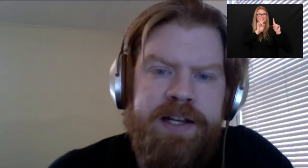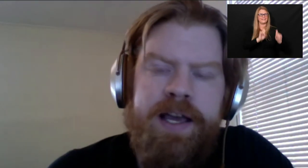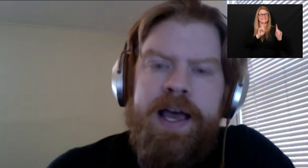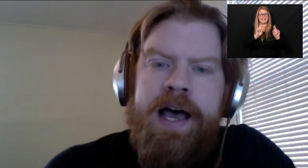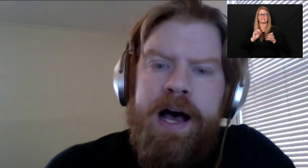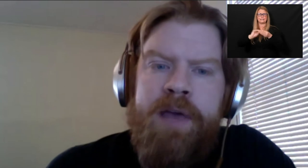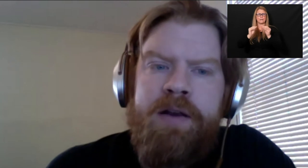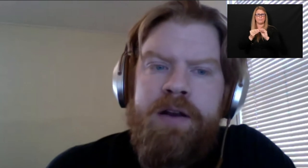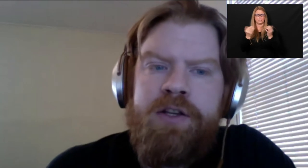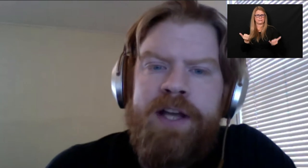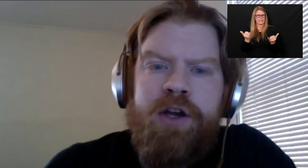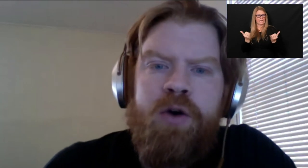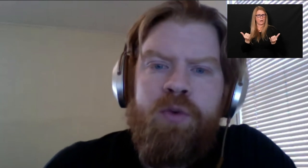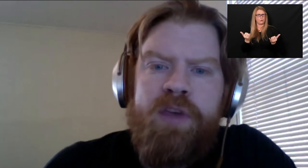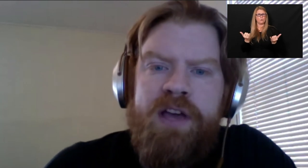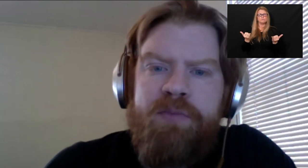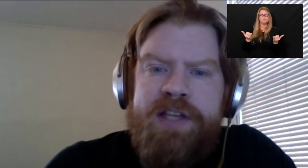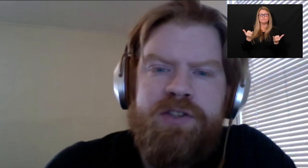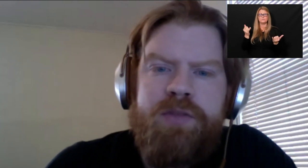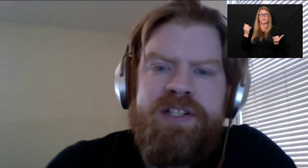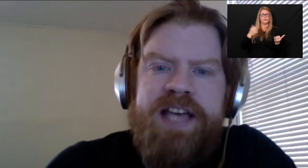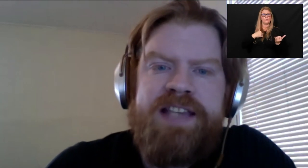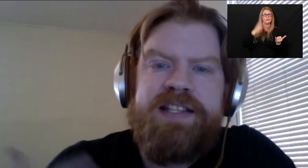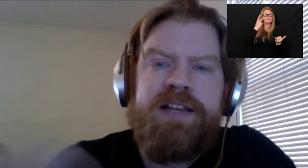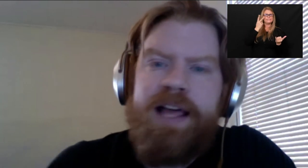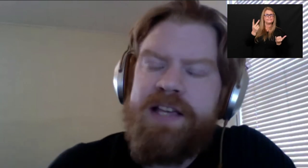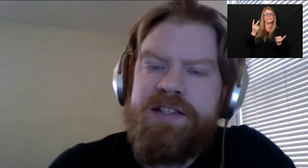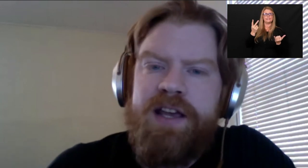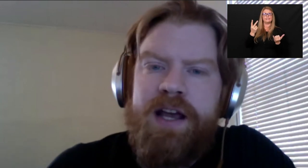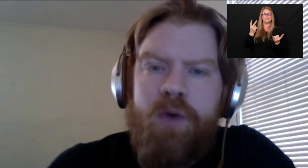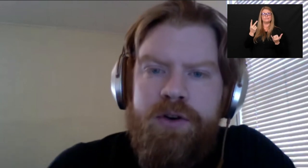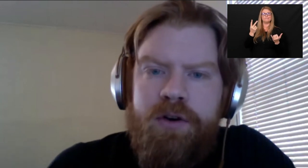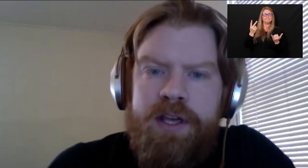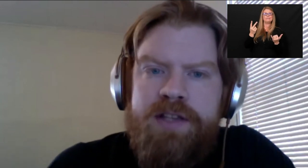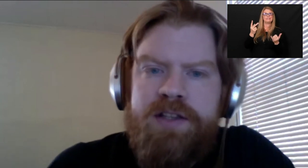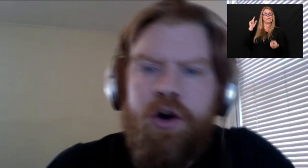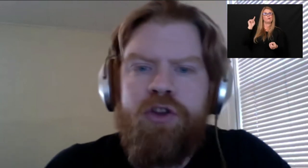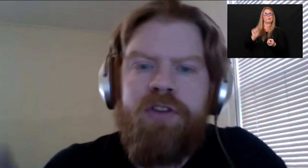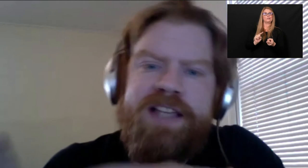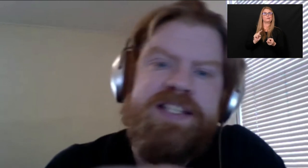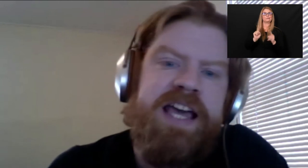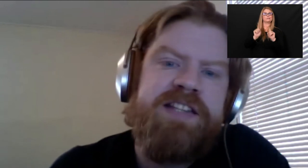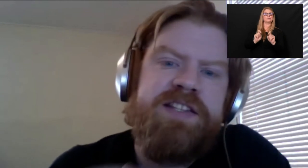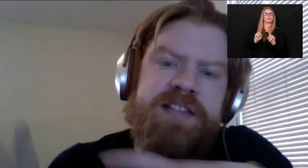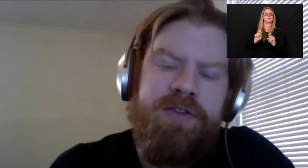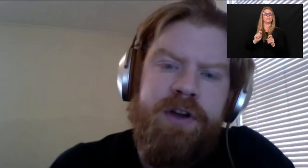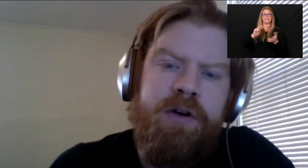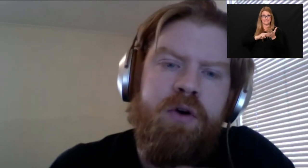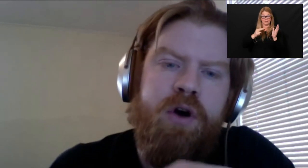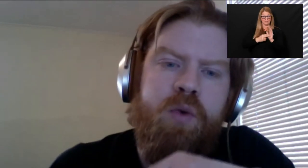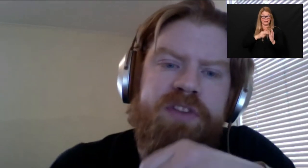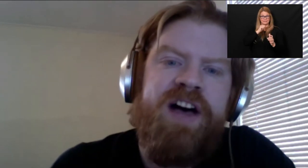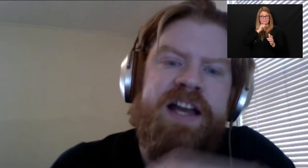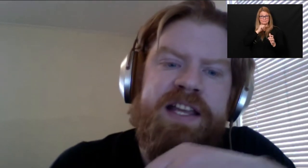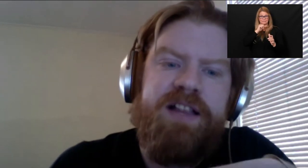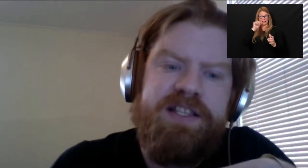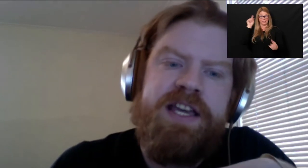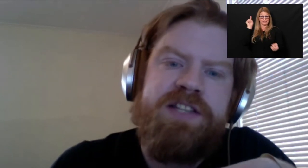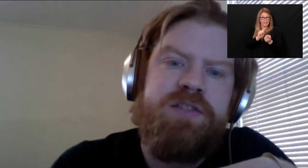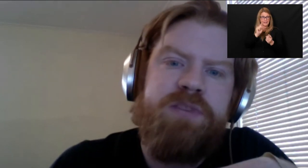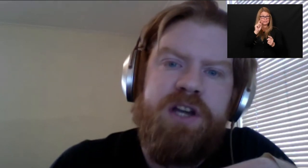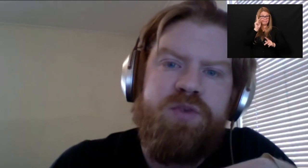stand. And, you know, I know that we have basically been testing less, and I wonder, are there less cases out there, or are we finding